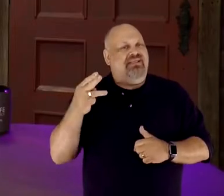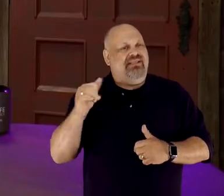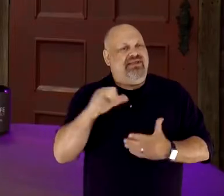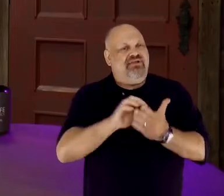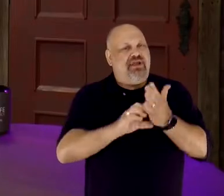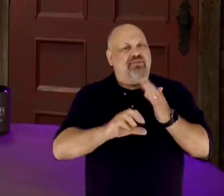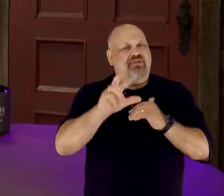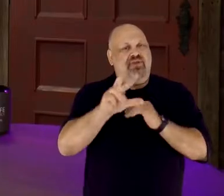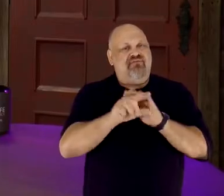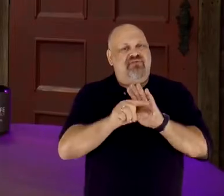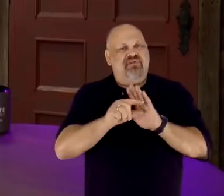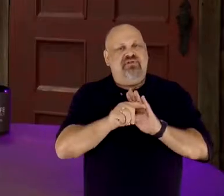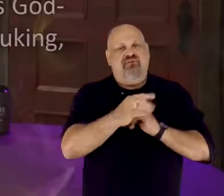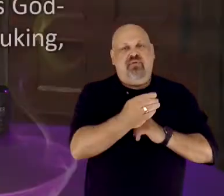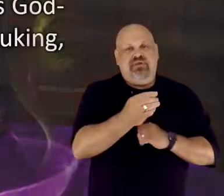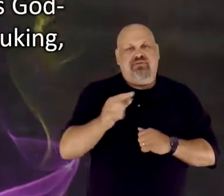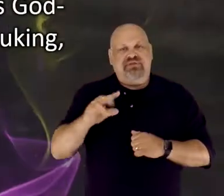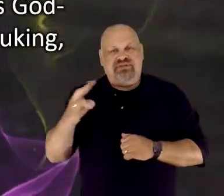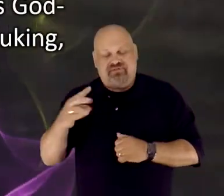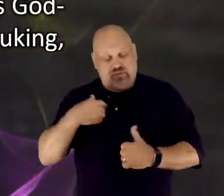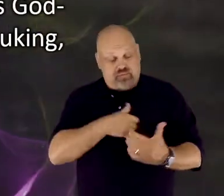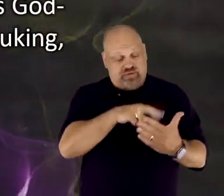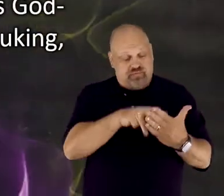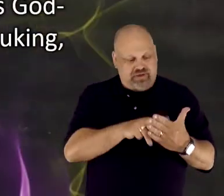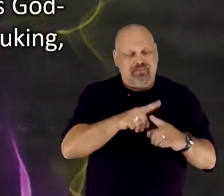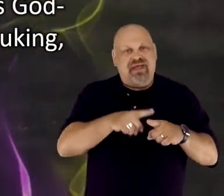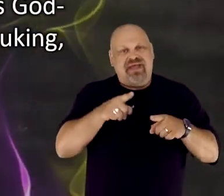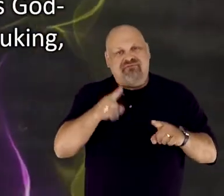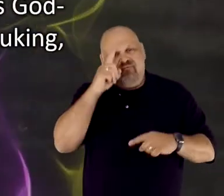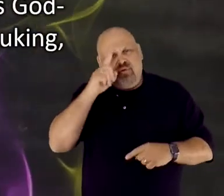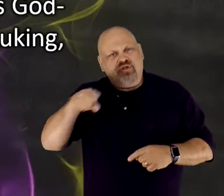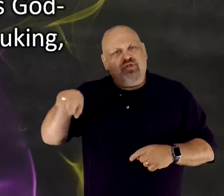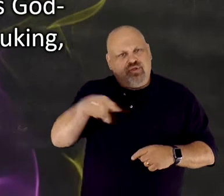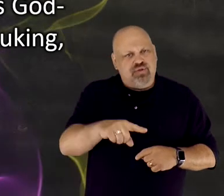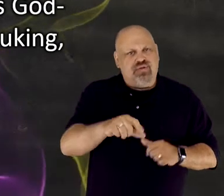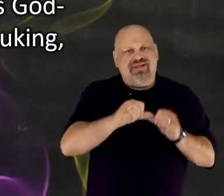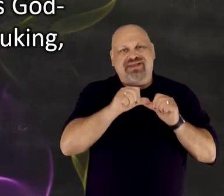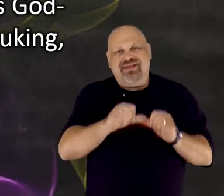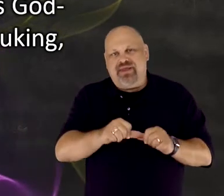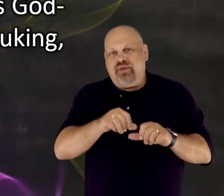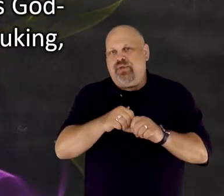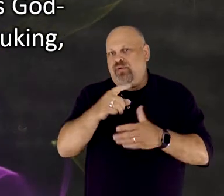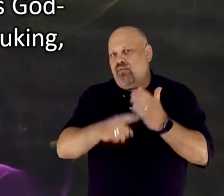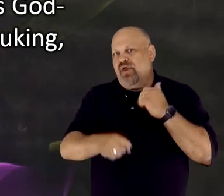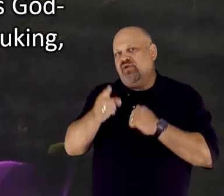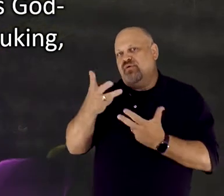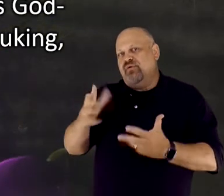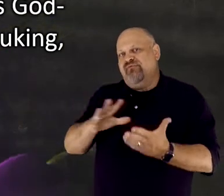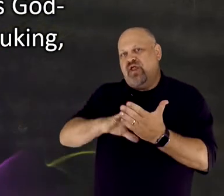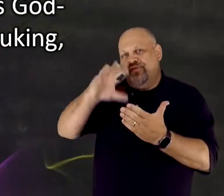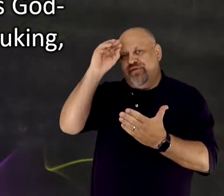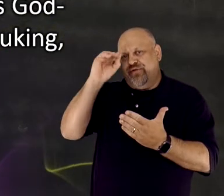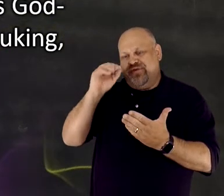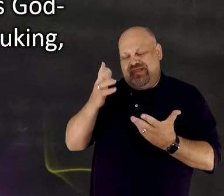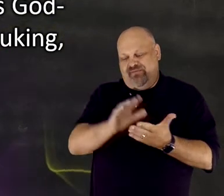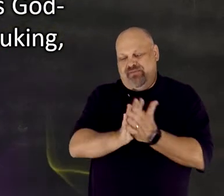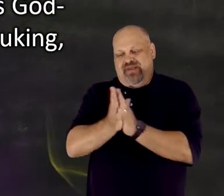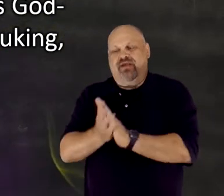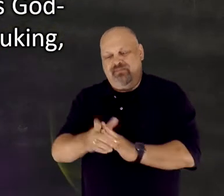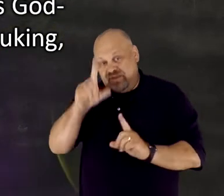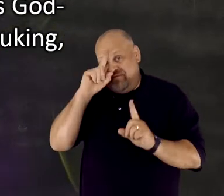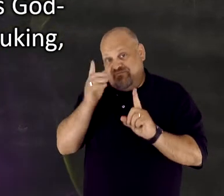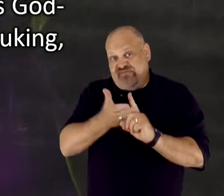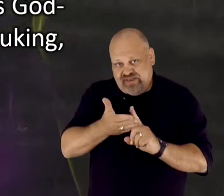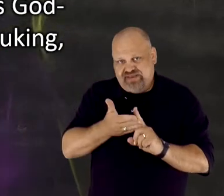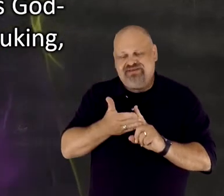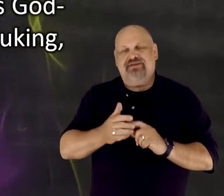through 17, where we read, "But as for you, continue in what you have learned and have become convinced